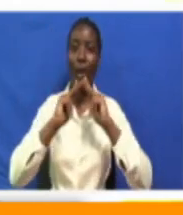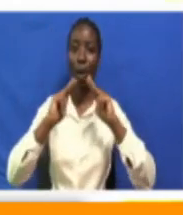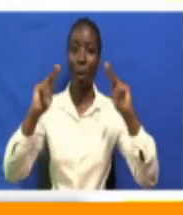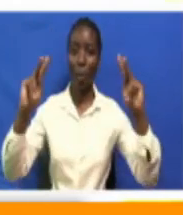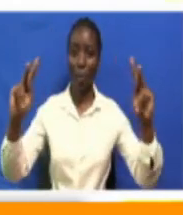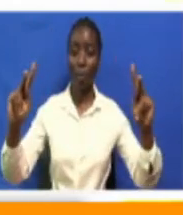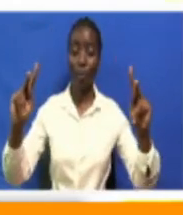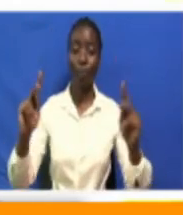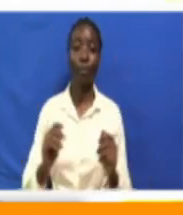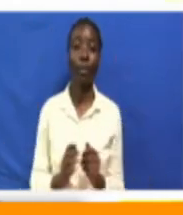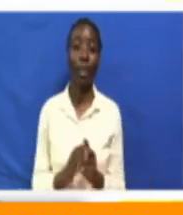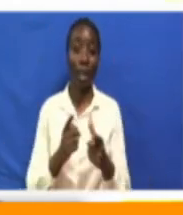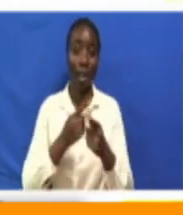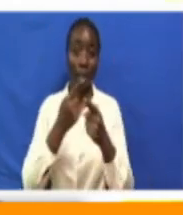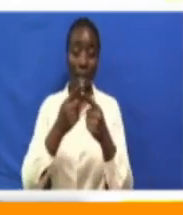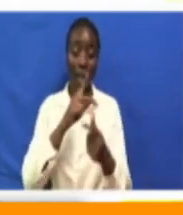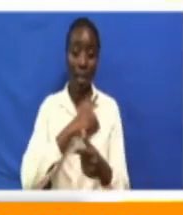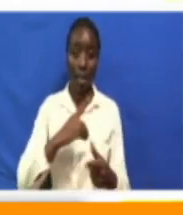foreign